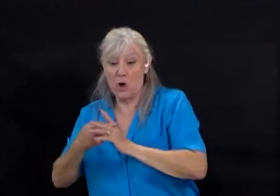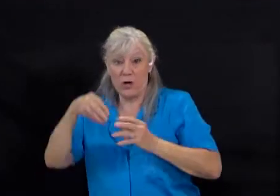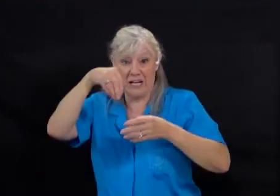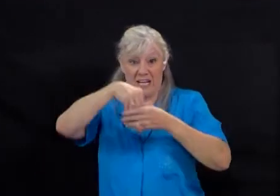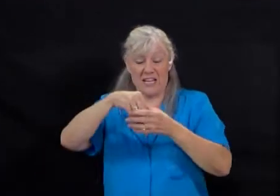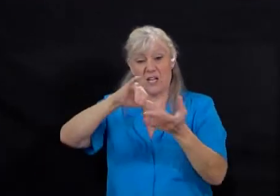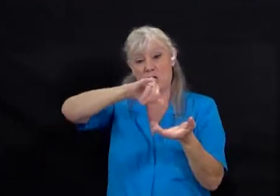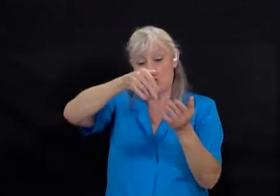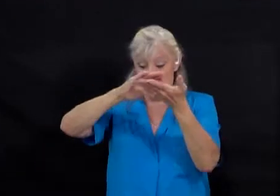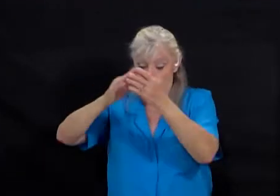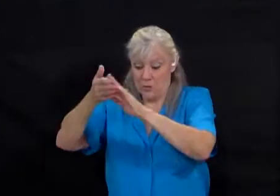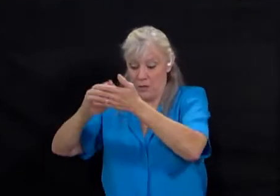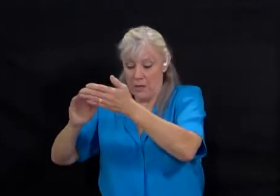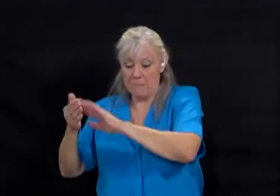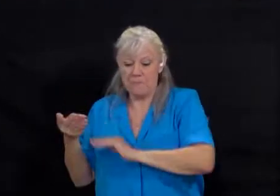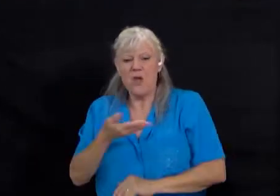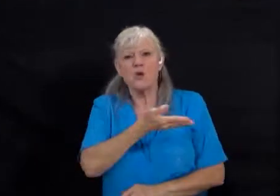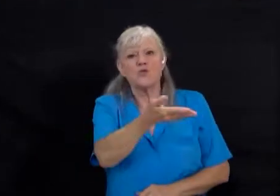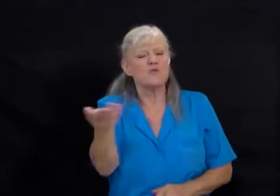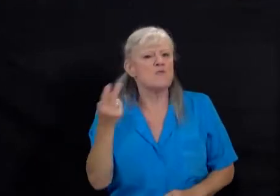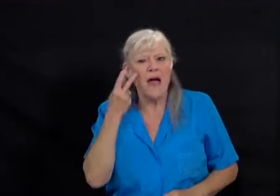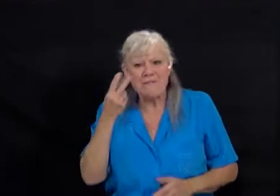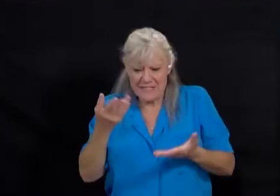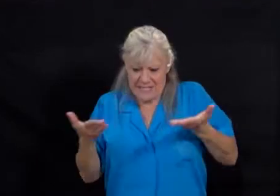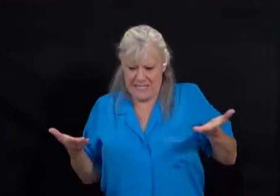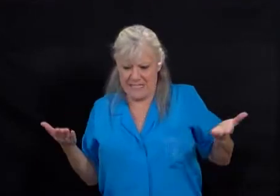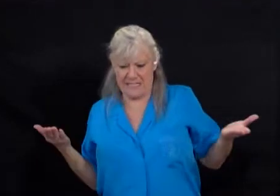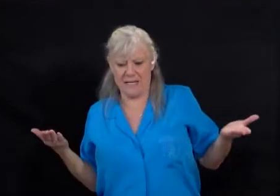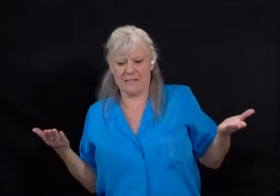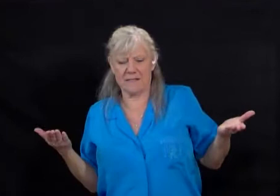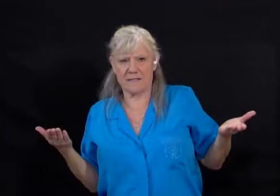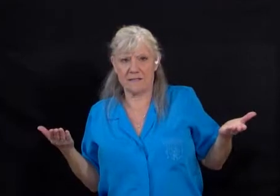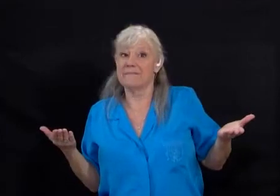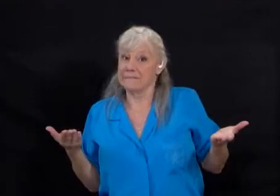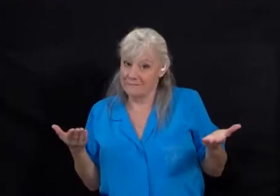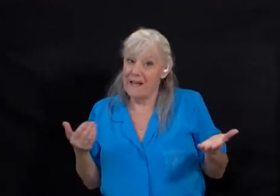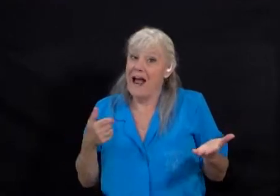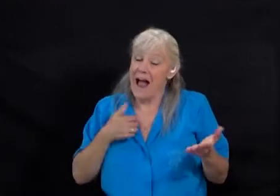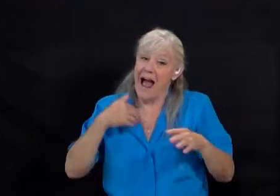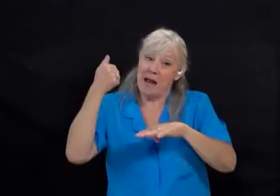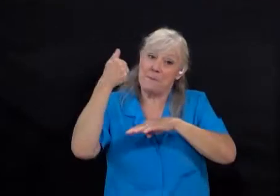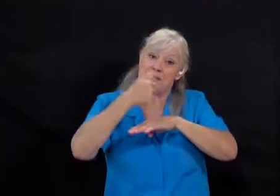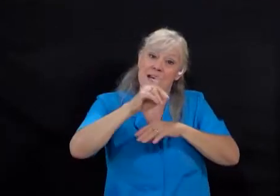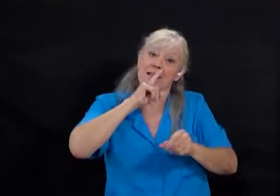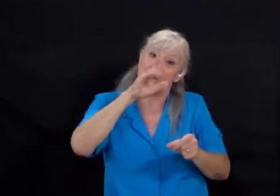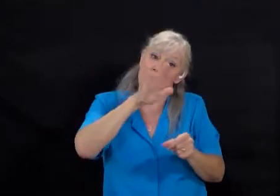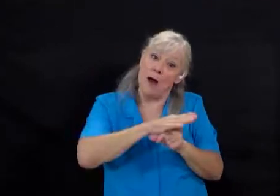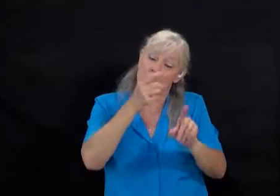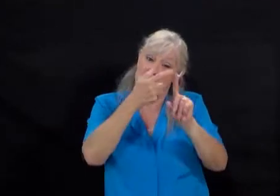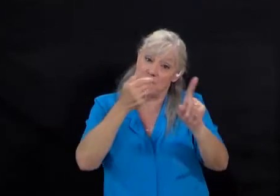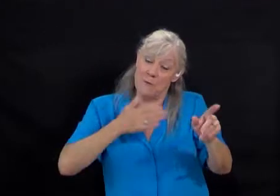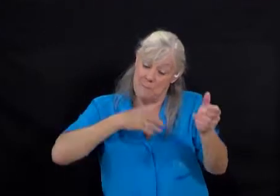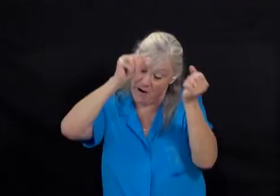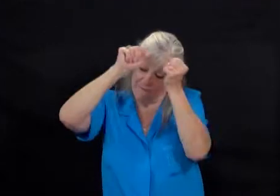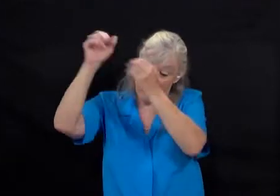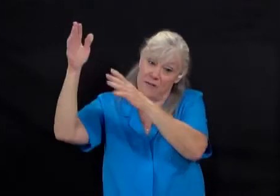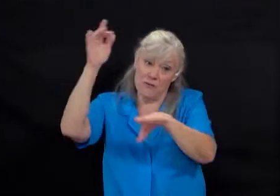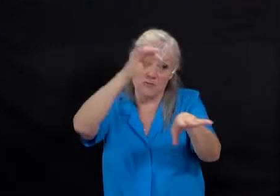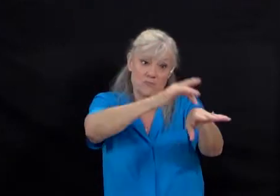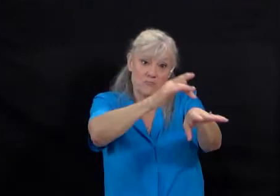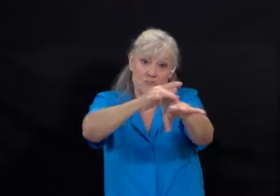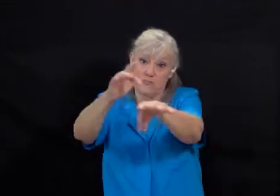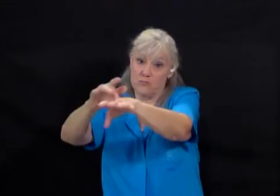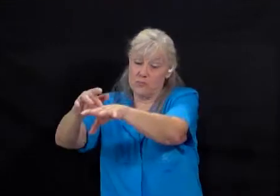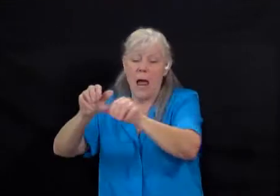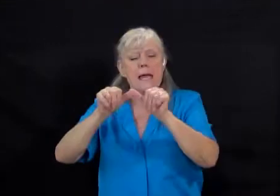Jerusalem. You are witnesses of these things. And behold, I am sending the promise of my Father upon you, but stay